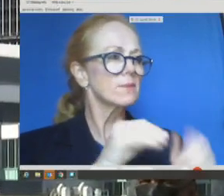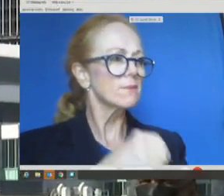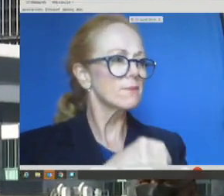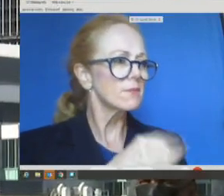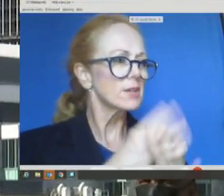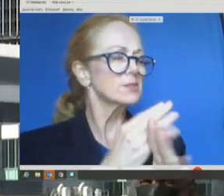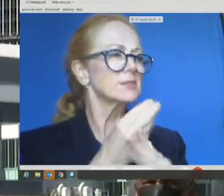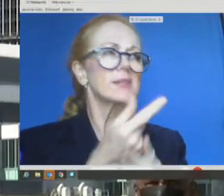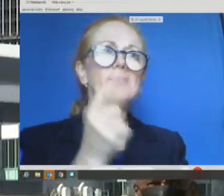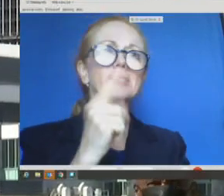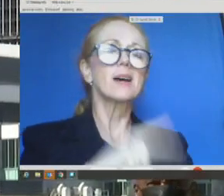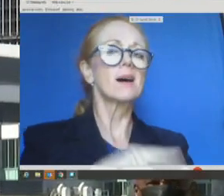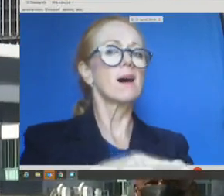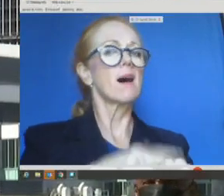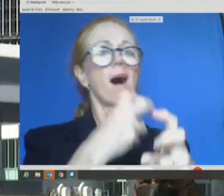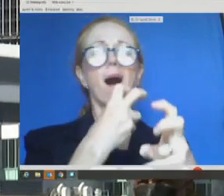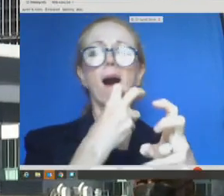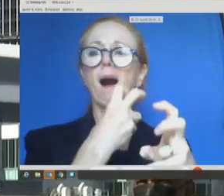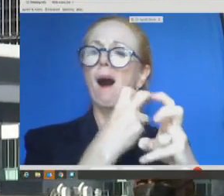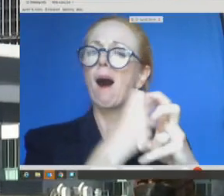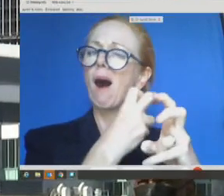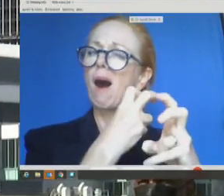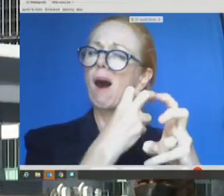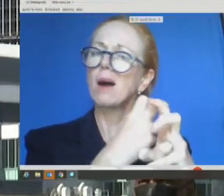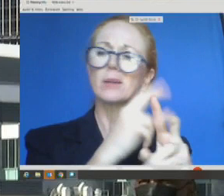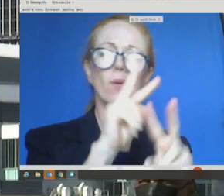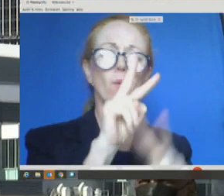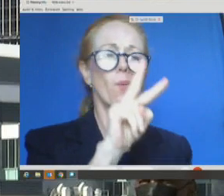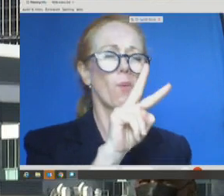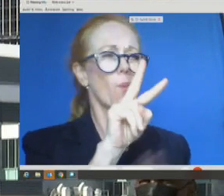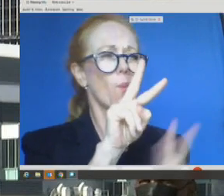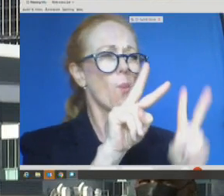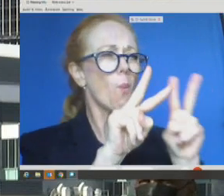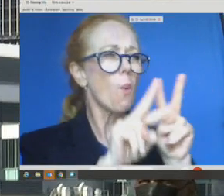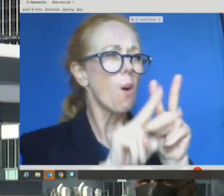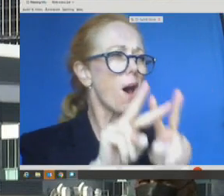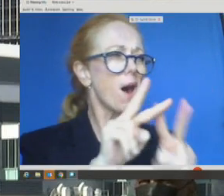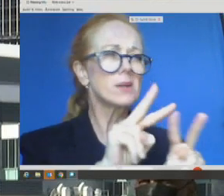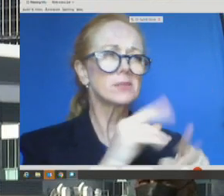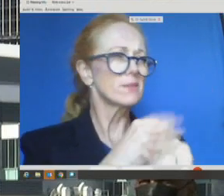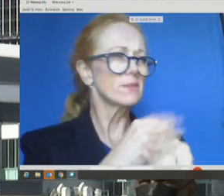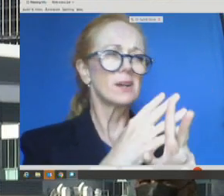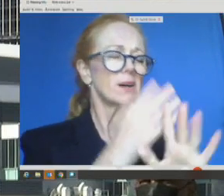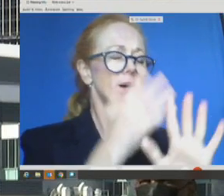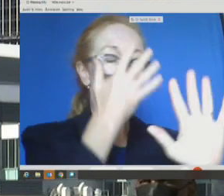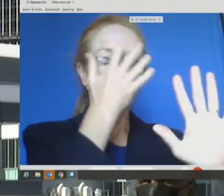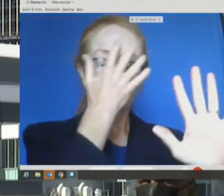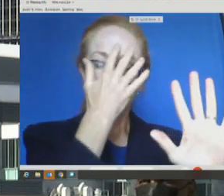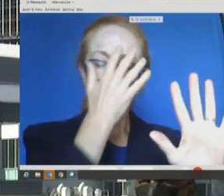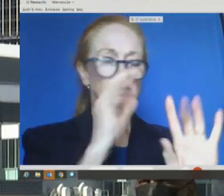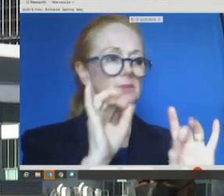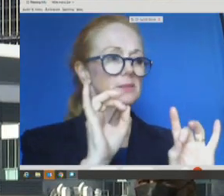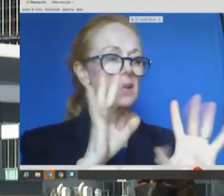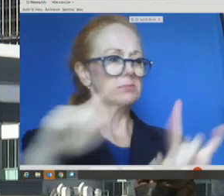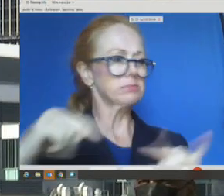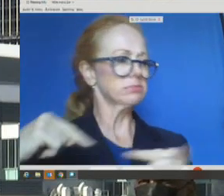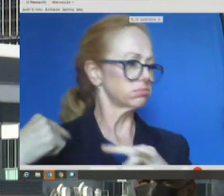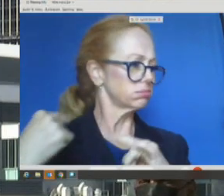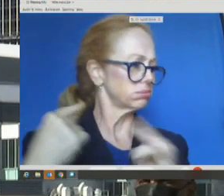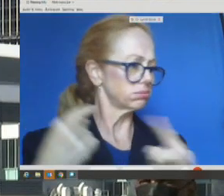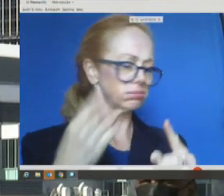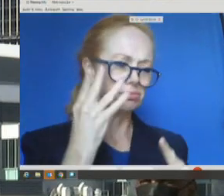the most difficult videos that I've had to watch in my entire career. It troubles me even more to